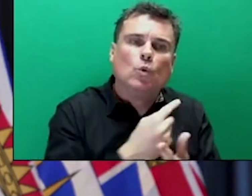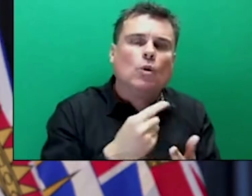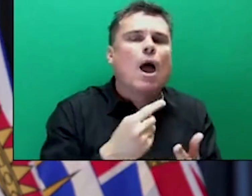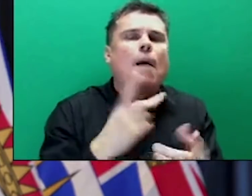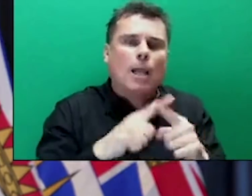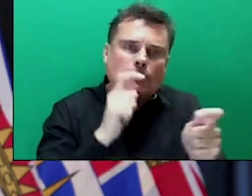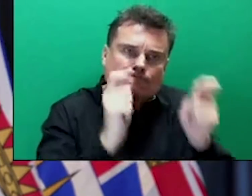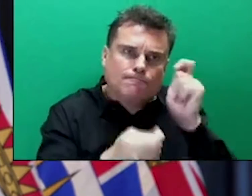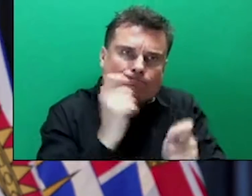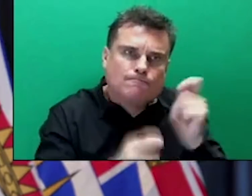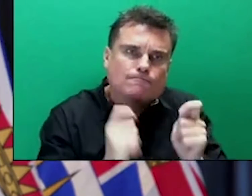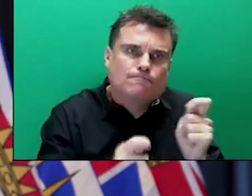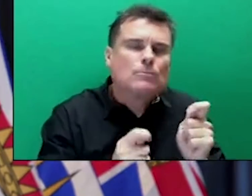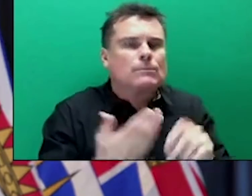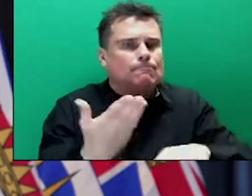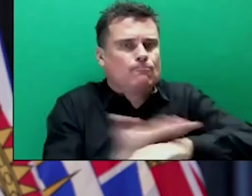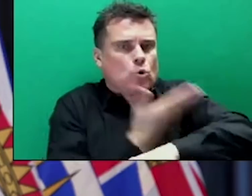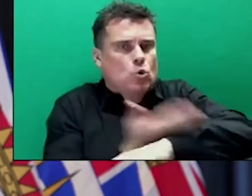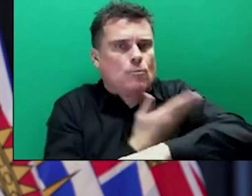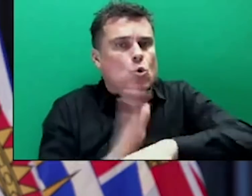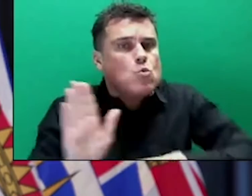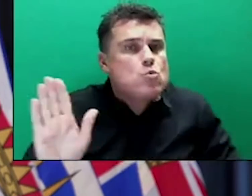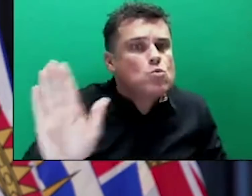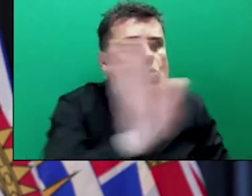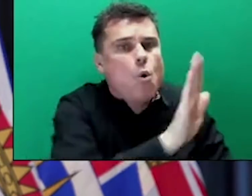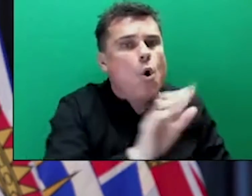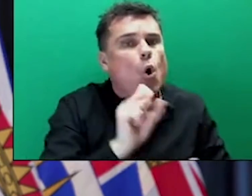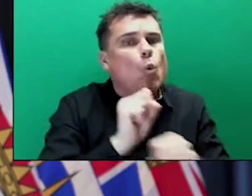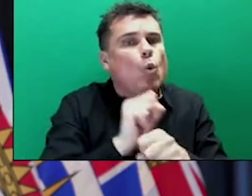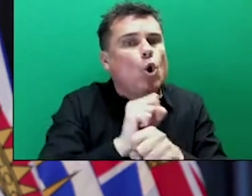now, given the context we are in now.